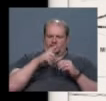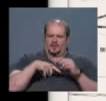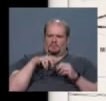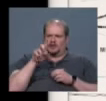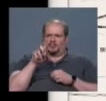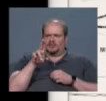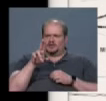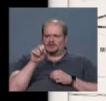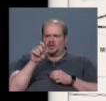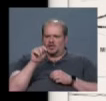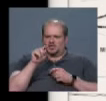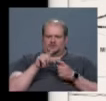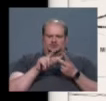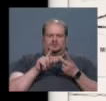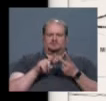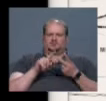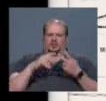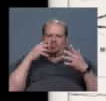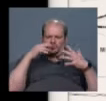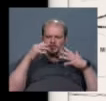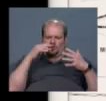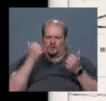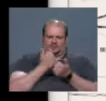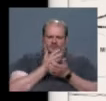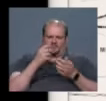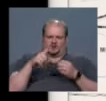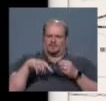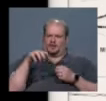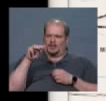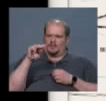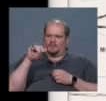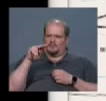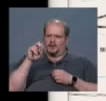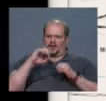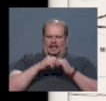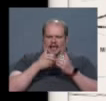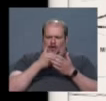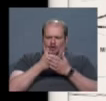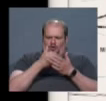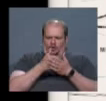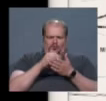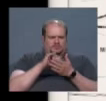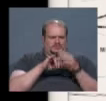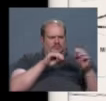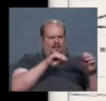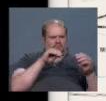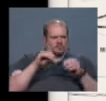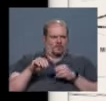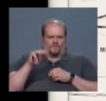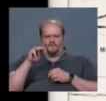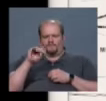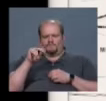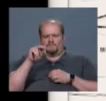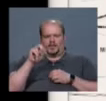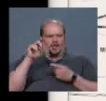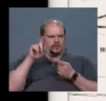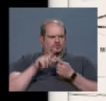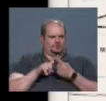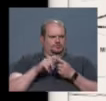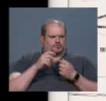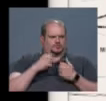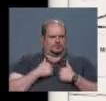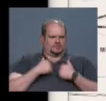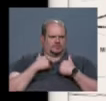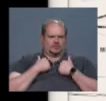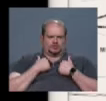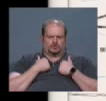and the noise and everything of mining. So how much closer is this moving the mining to residential?